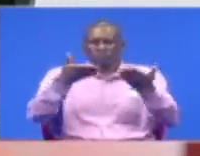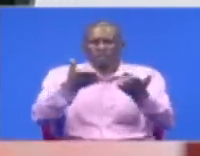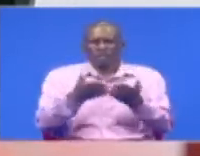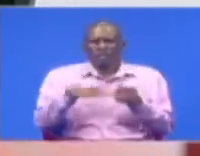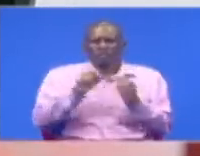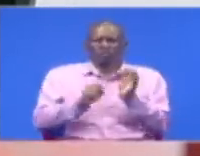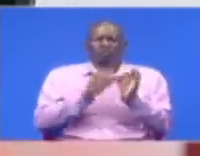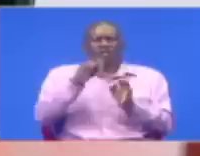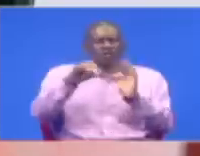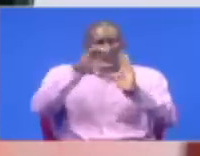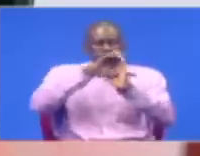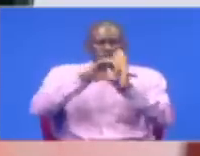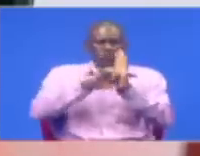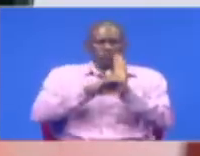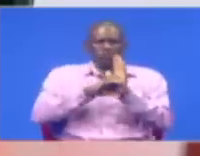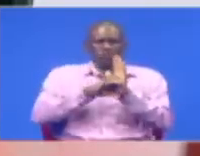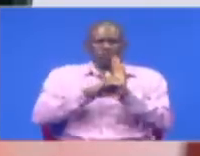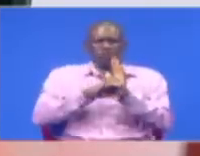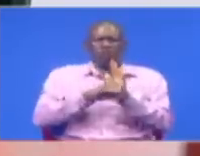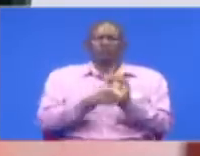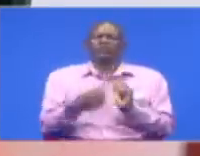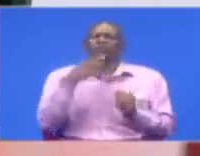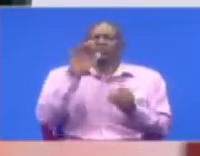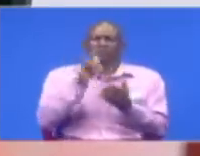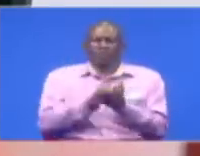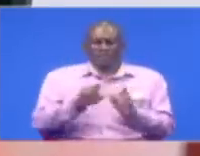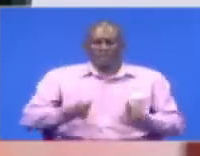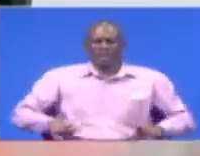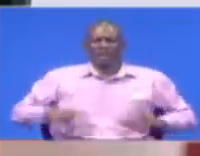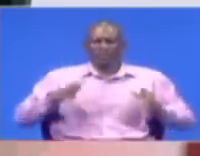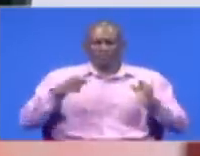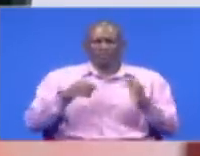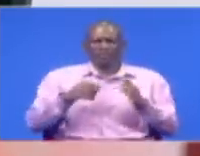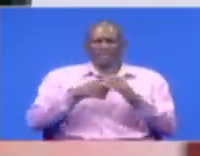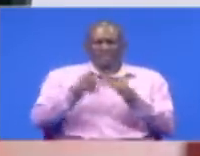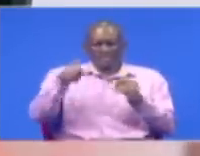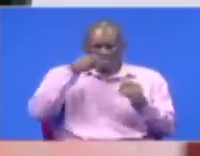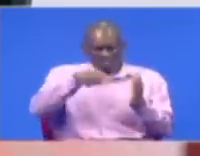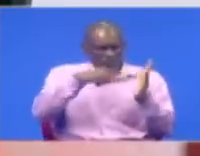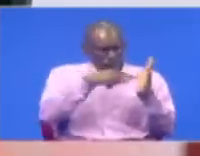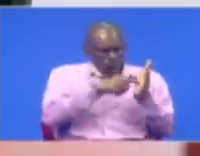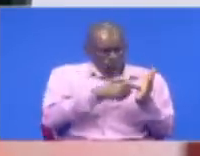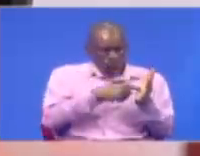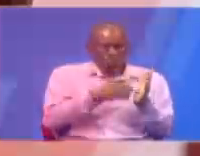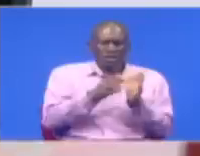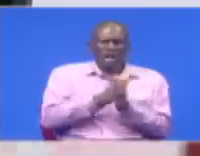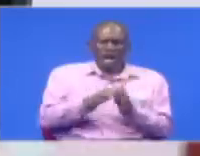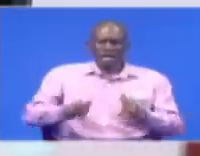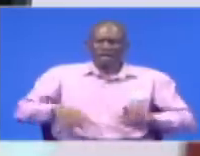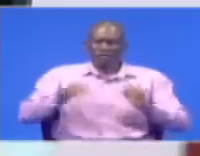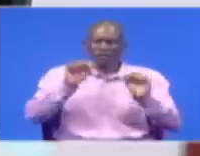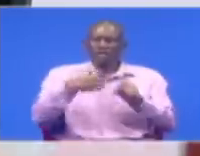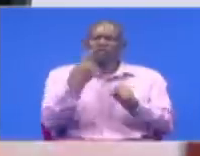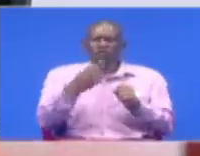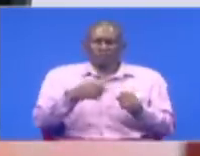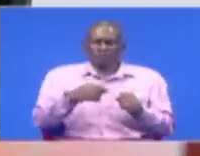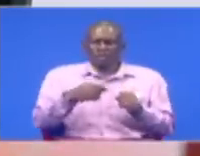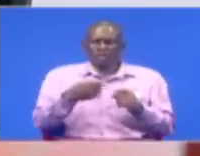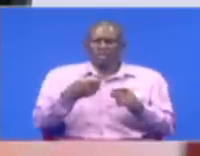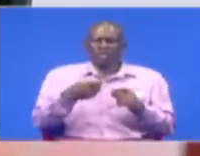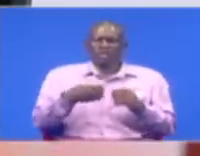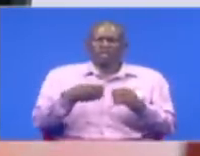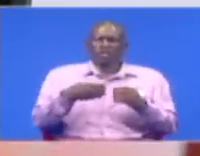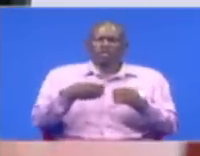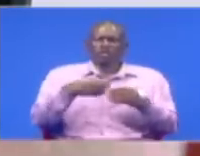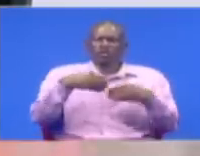if Constitution were to say that life begins at this point and life can only be taken away